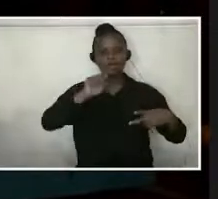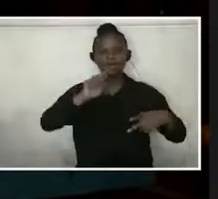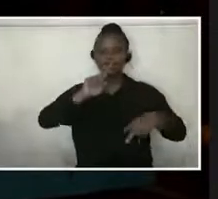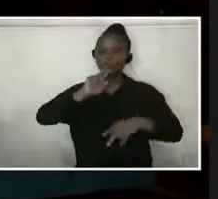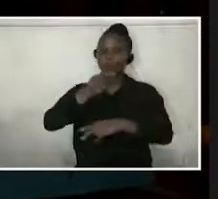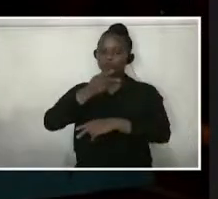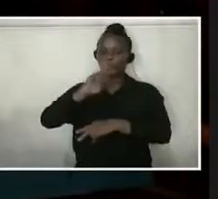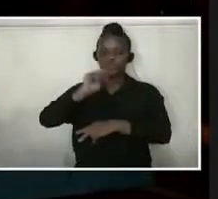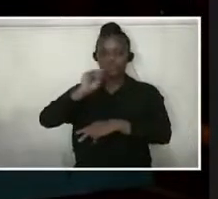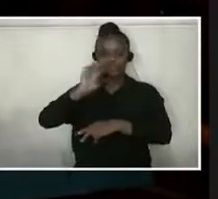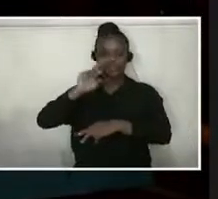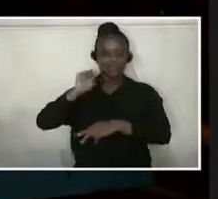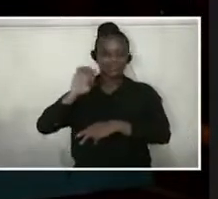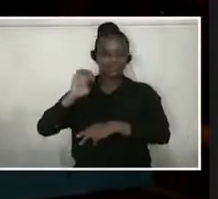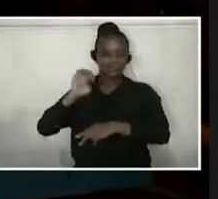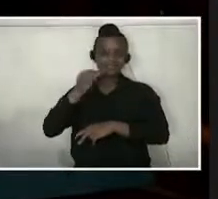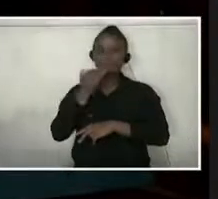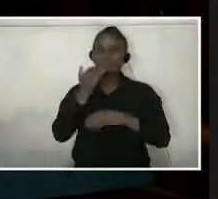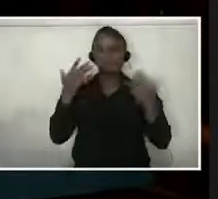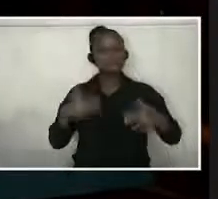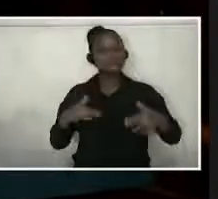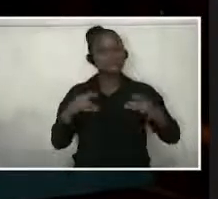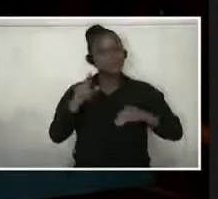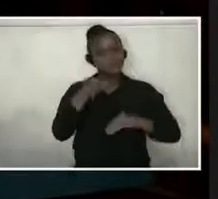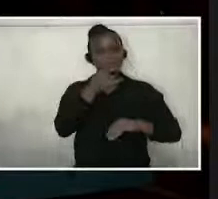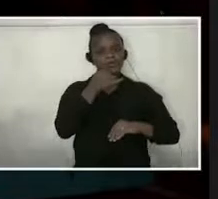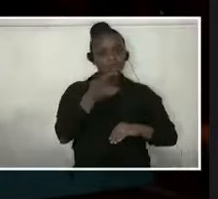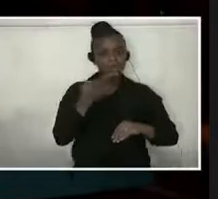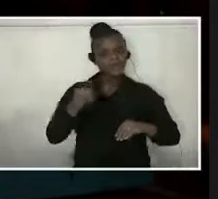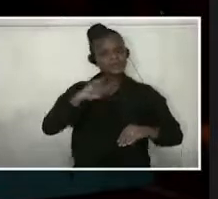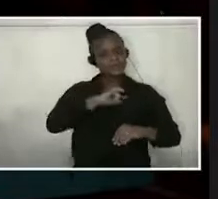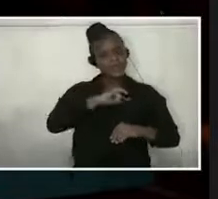saying we are all in agreement that